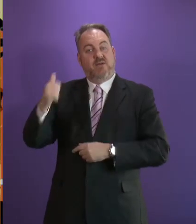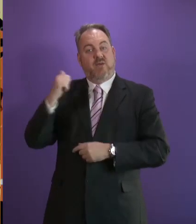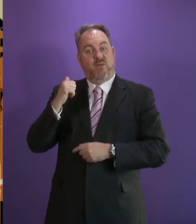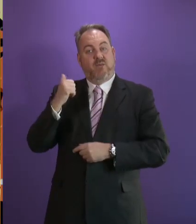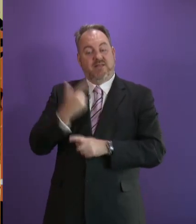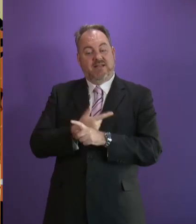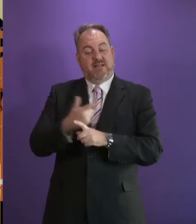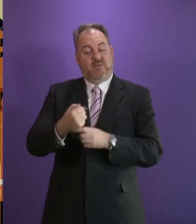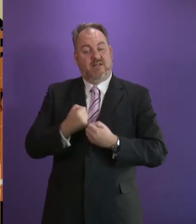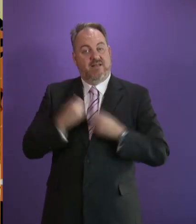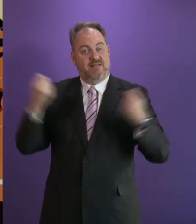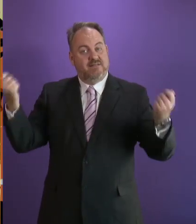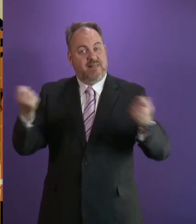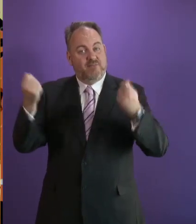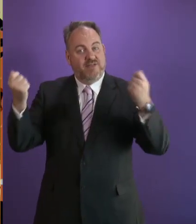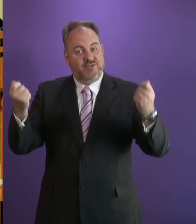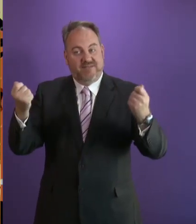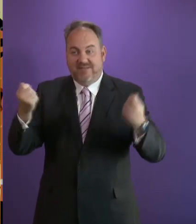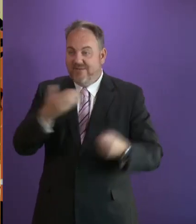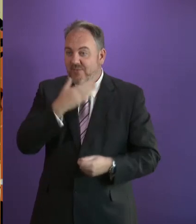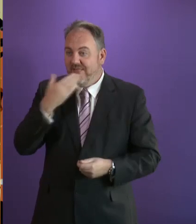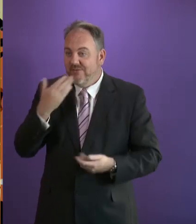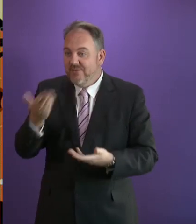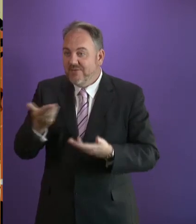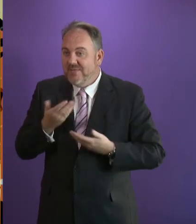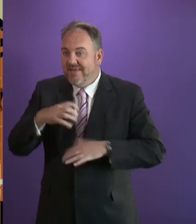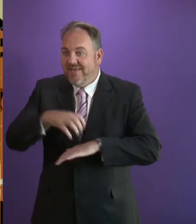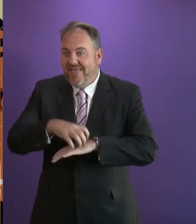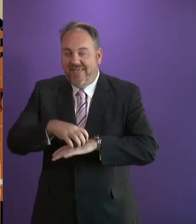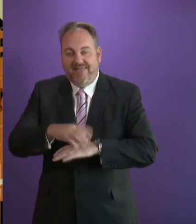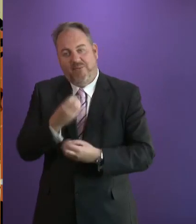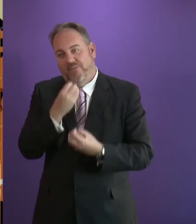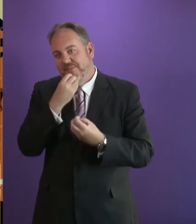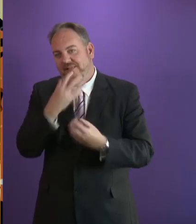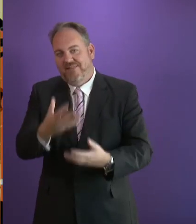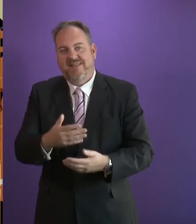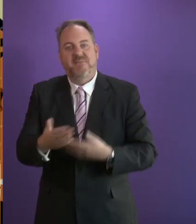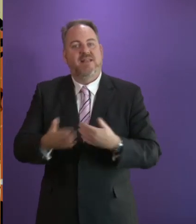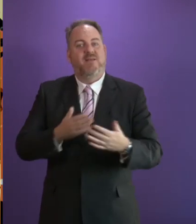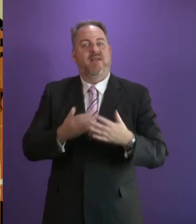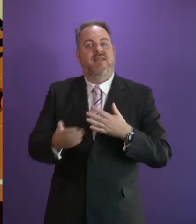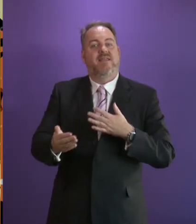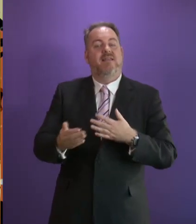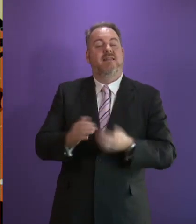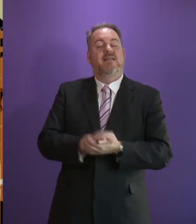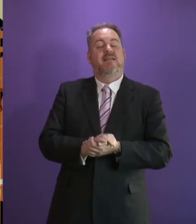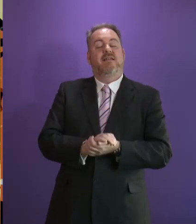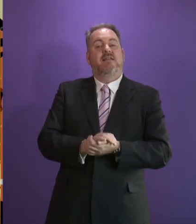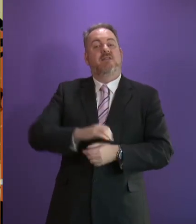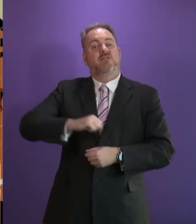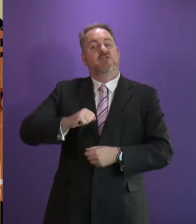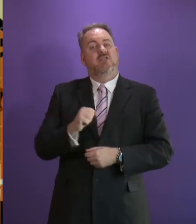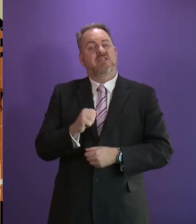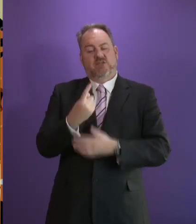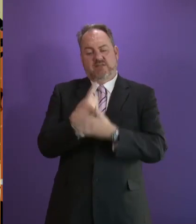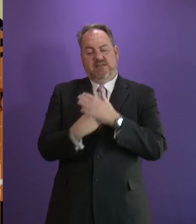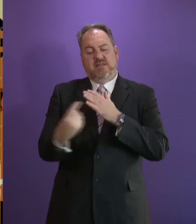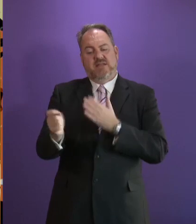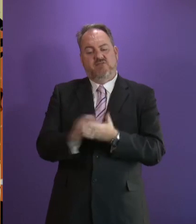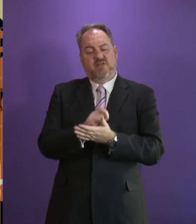that is acceptable. We will be 5 years old next week. And we started around the Scottish independence referendum